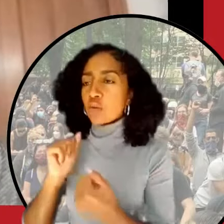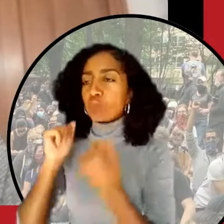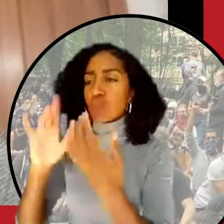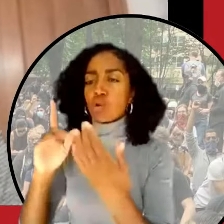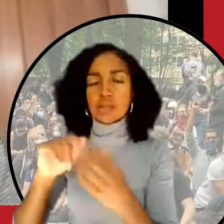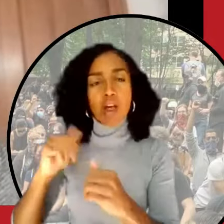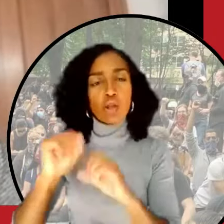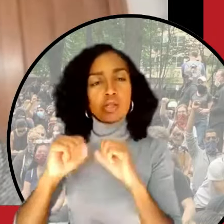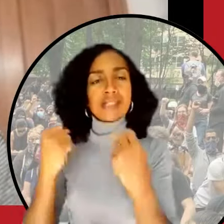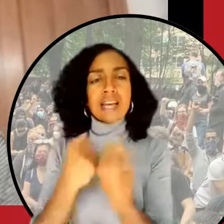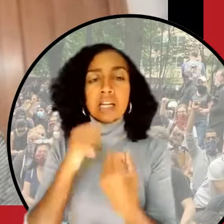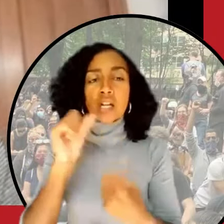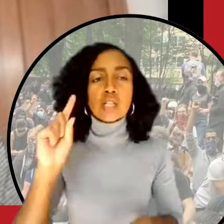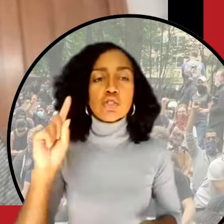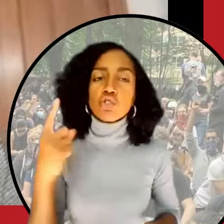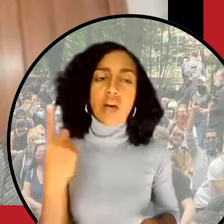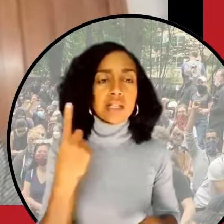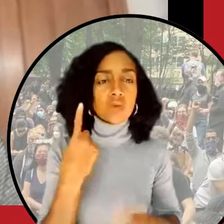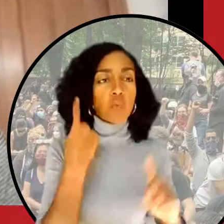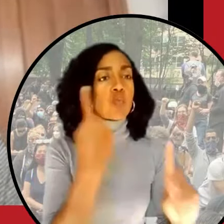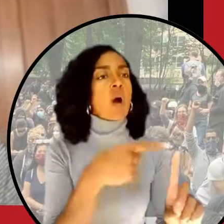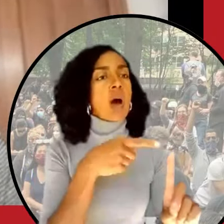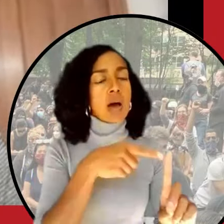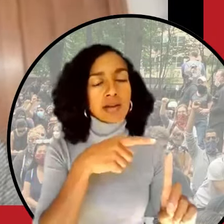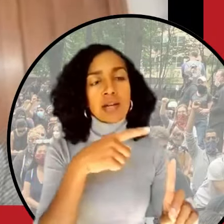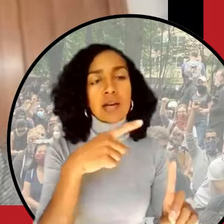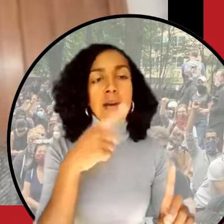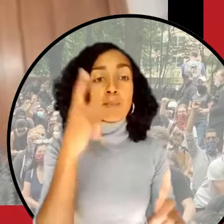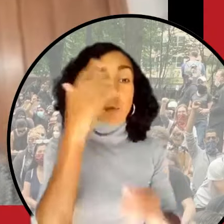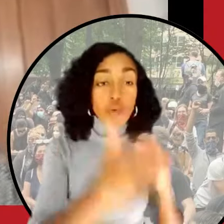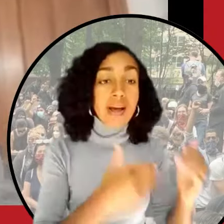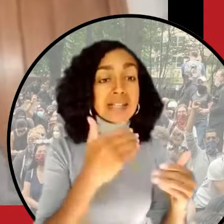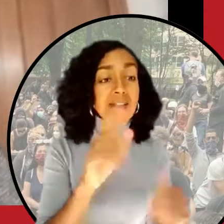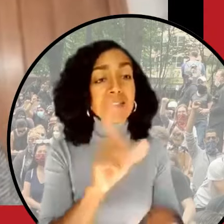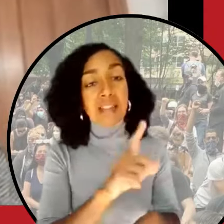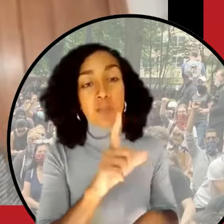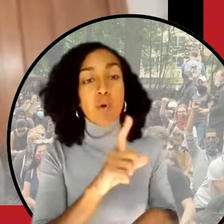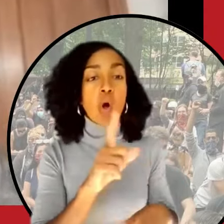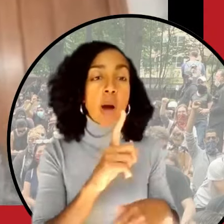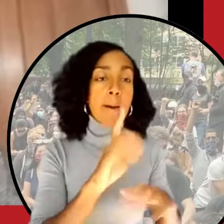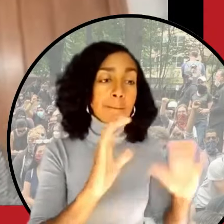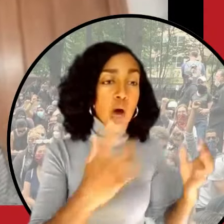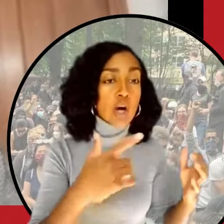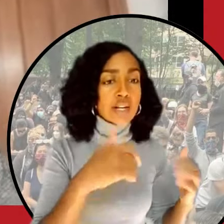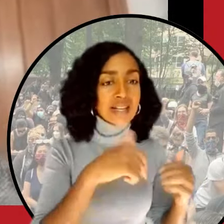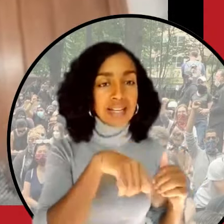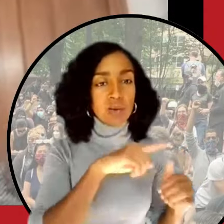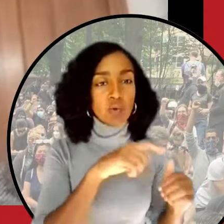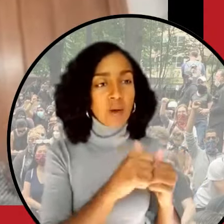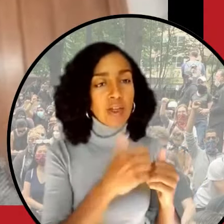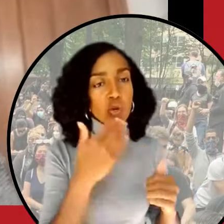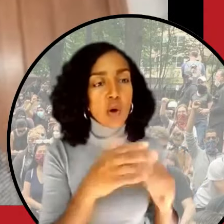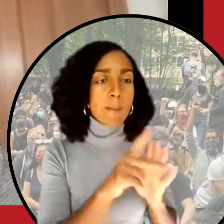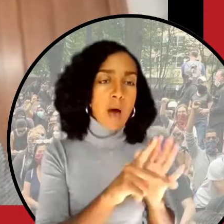a progressive party or a left-wing party with good policies and standing on that basis. What we're actually proposing is something much deeper, an